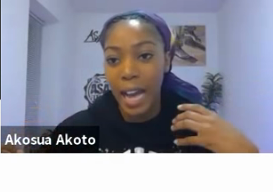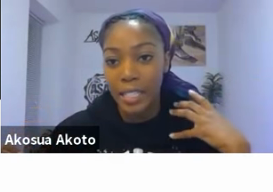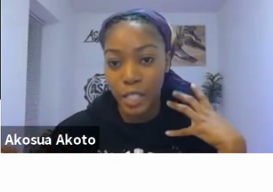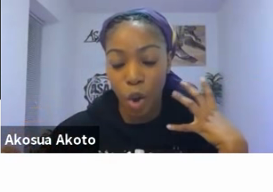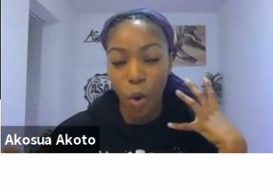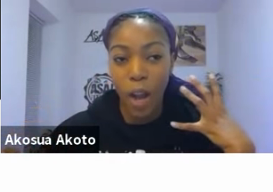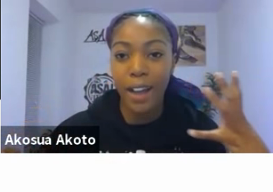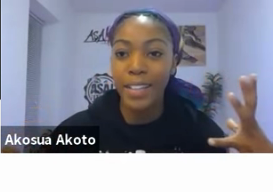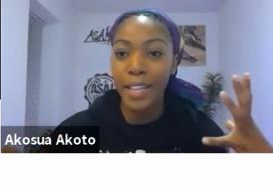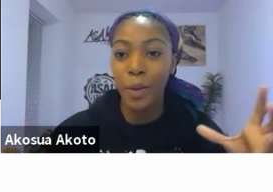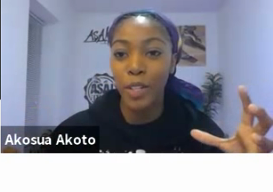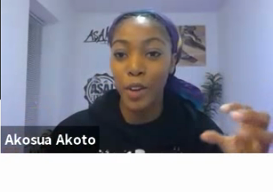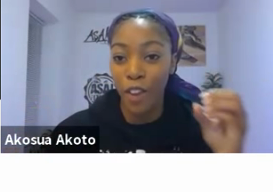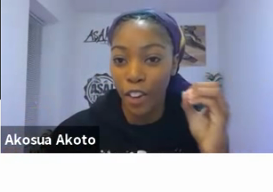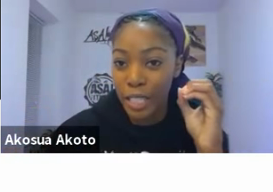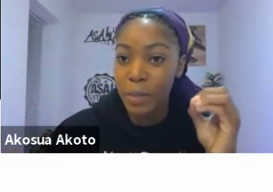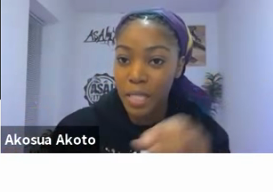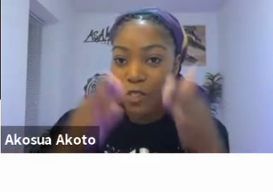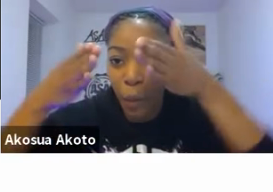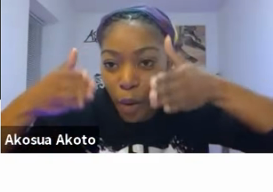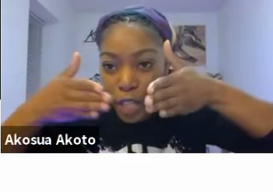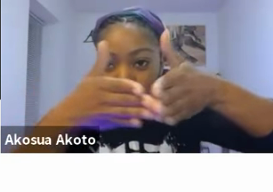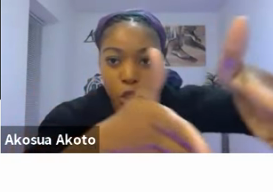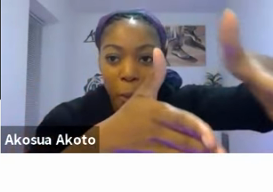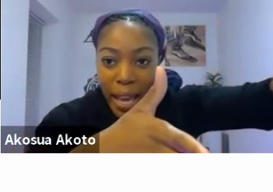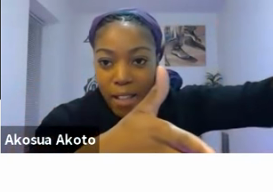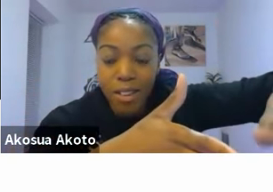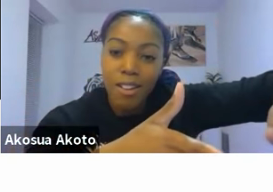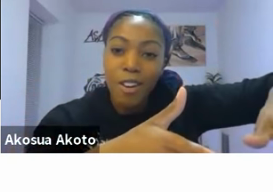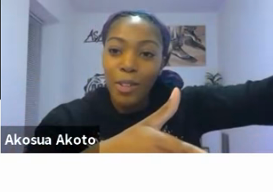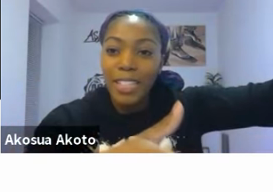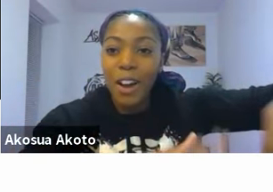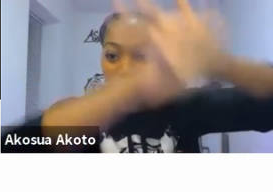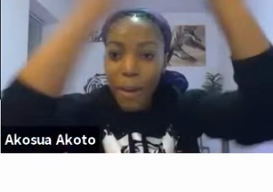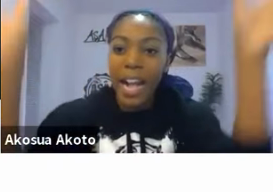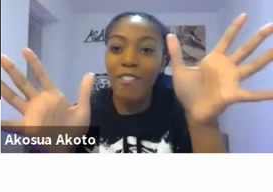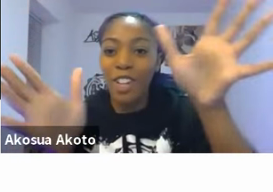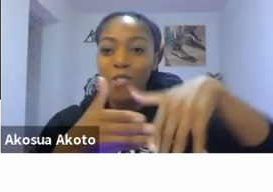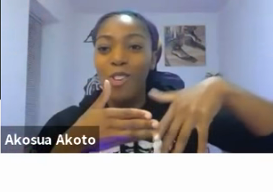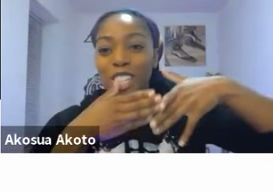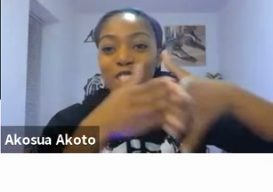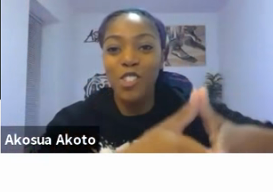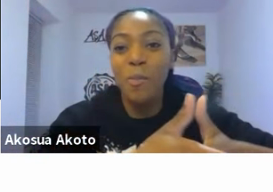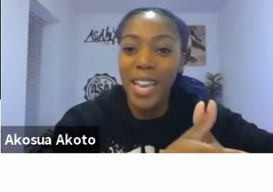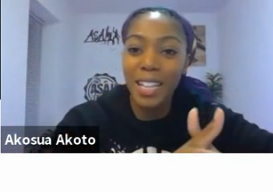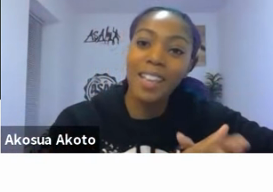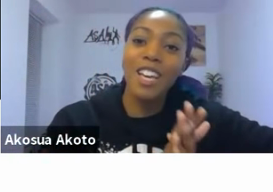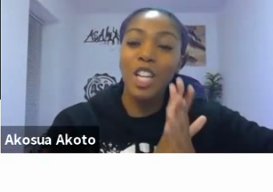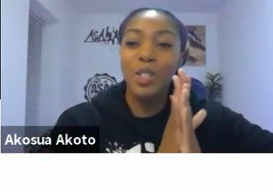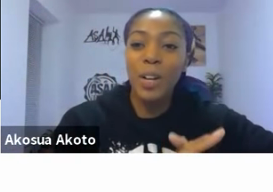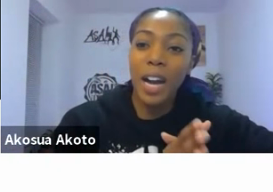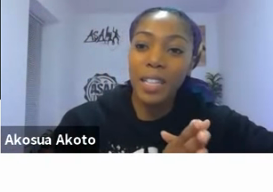again, guys, the whole continent. We're going to go very specific. We're going to zoom in. We're not talking about Africa. We're going to zoom